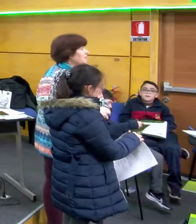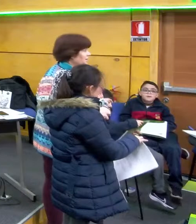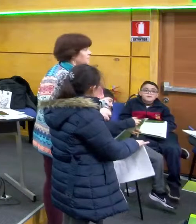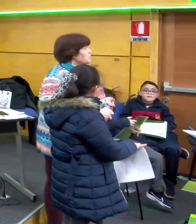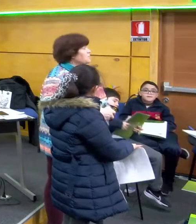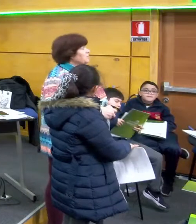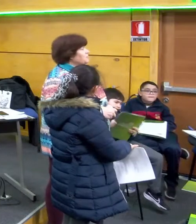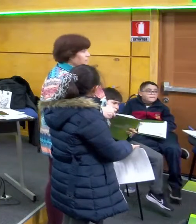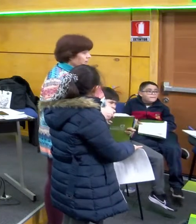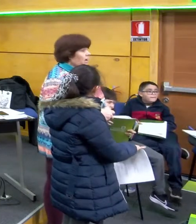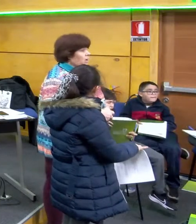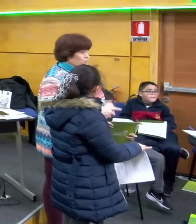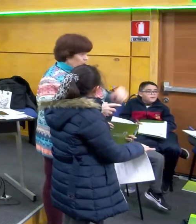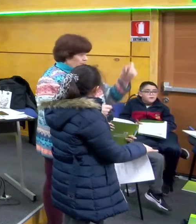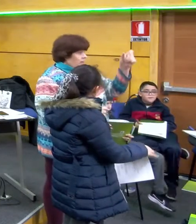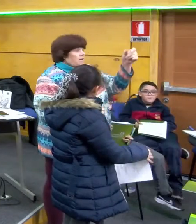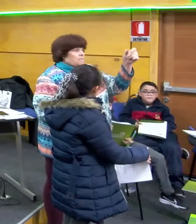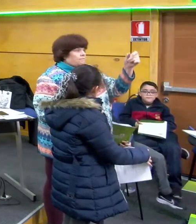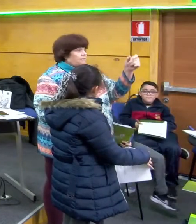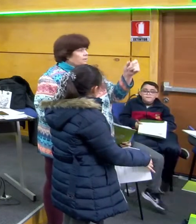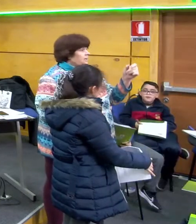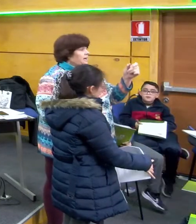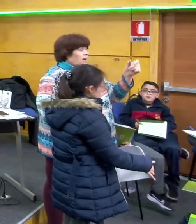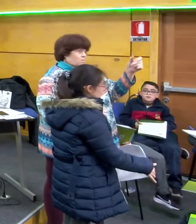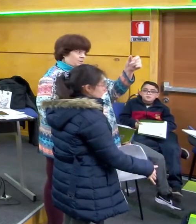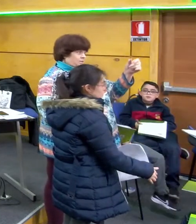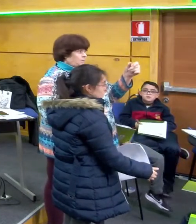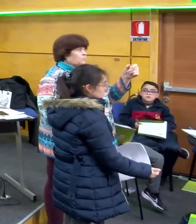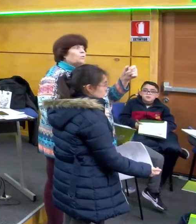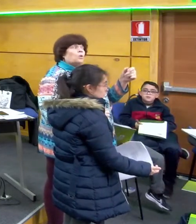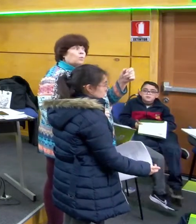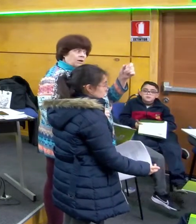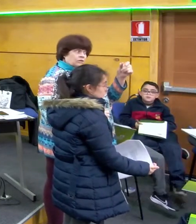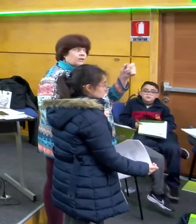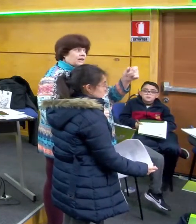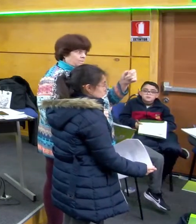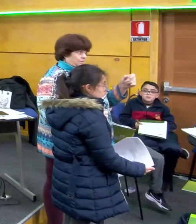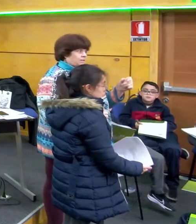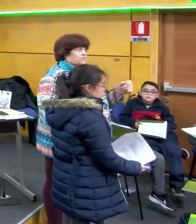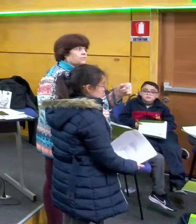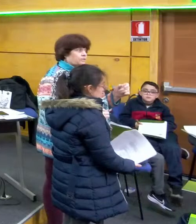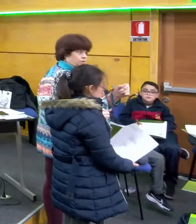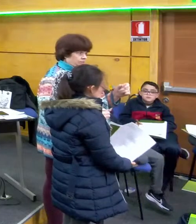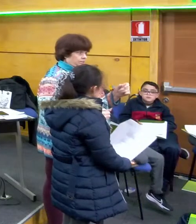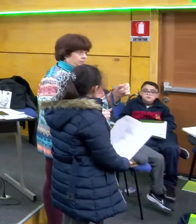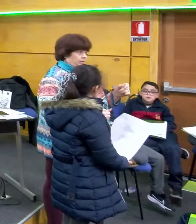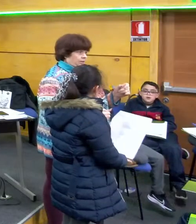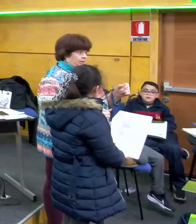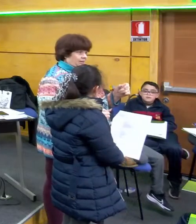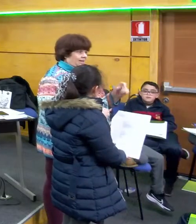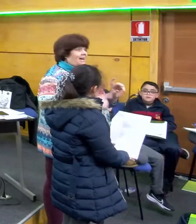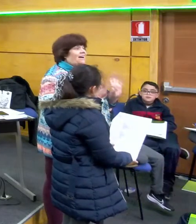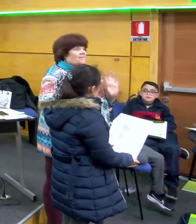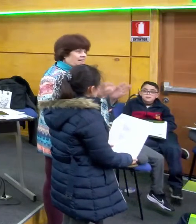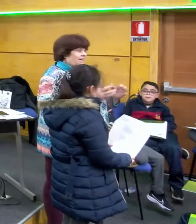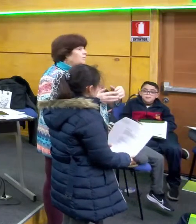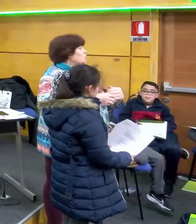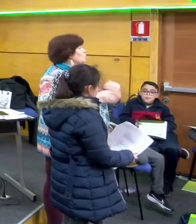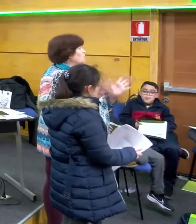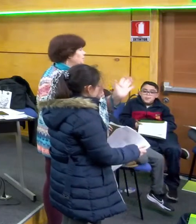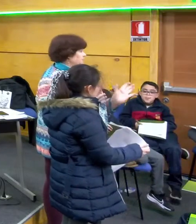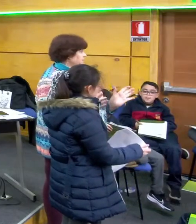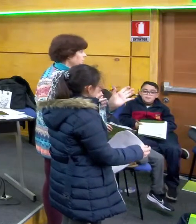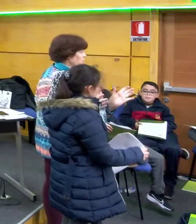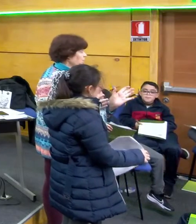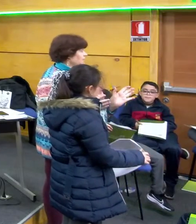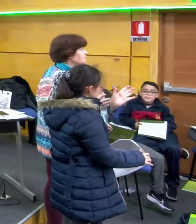So that's going to be a very common one. Very commonly, people won't want to look up because they're nervous about it. And then